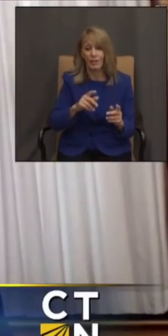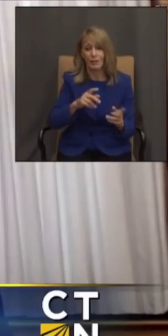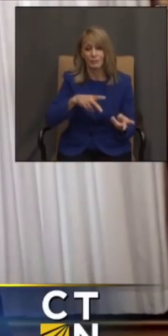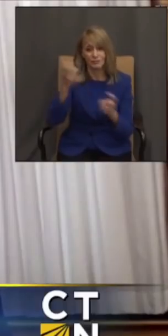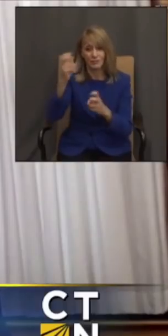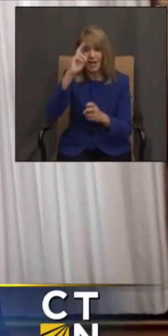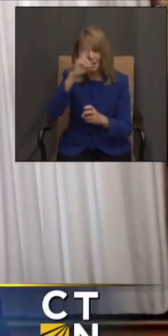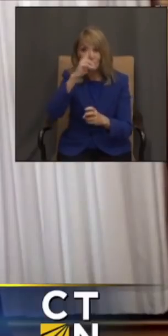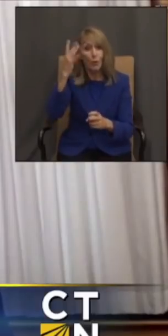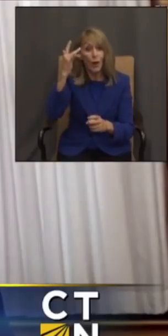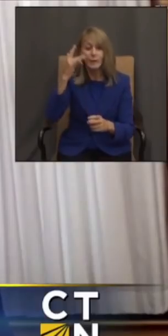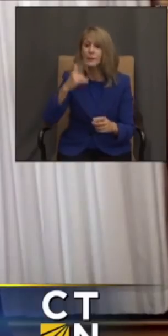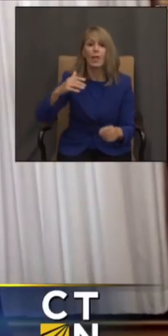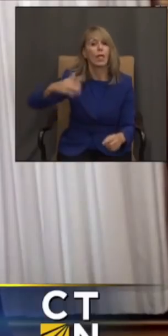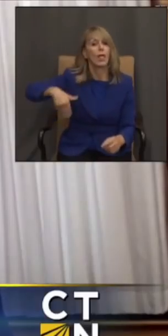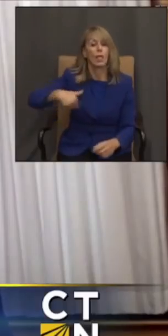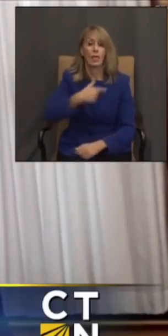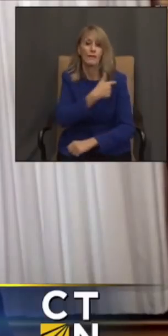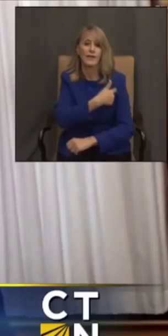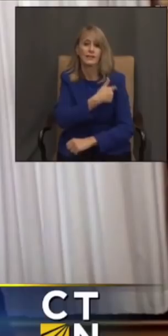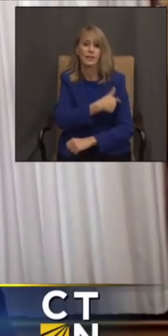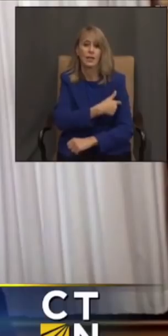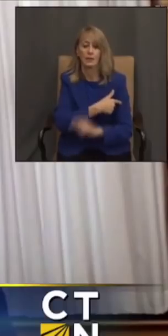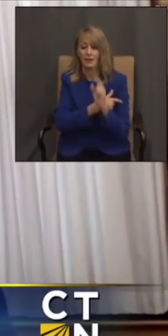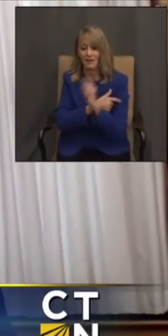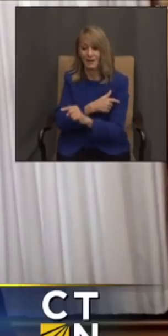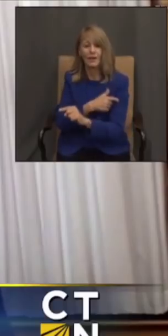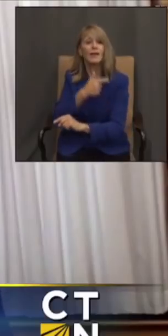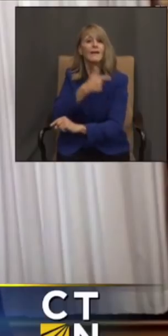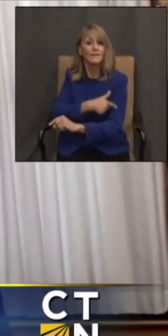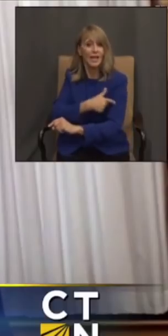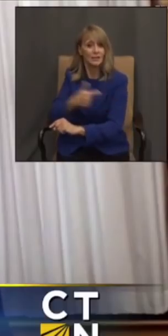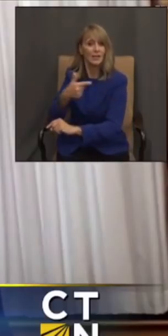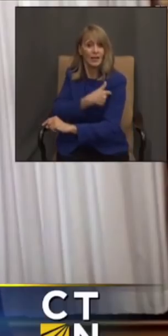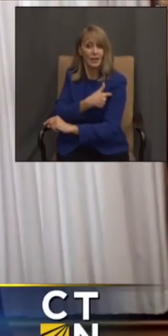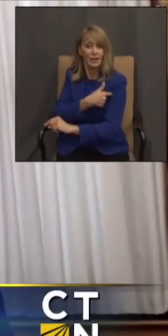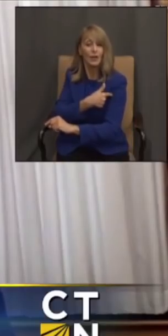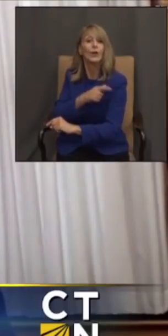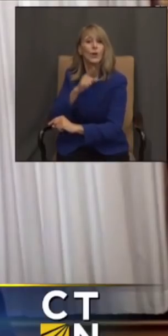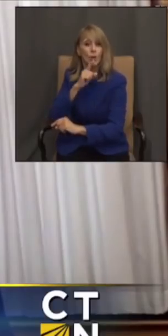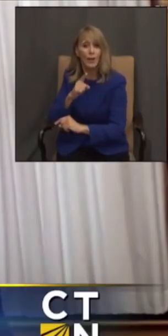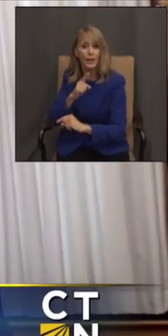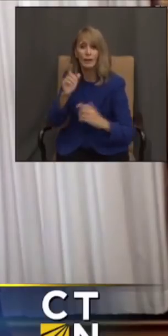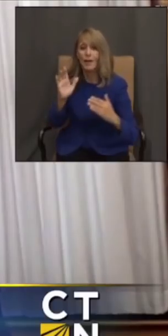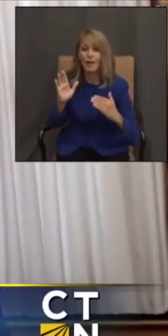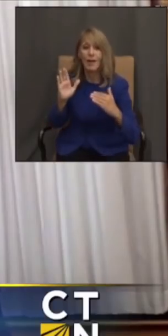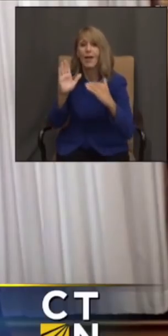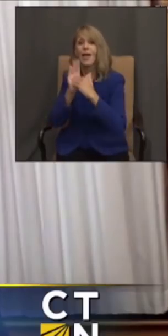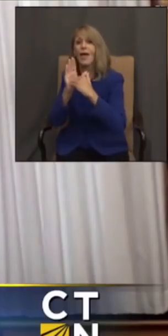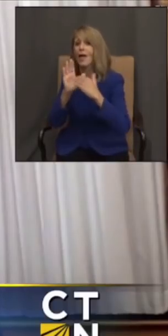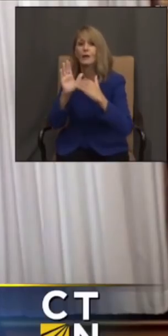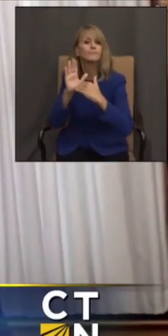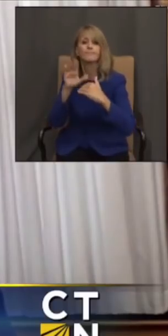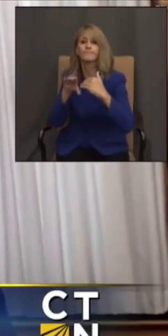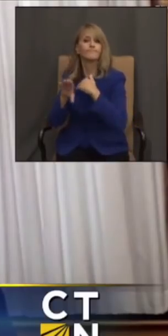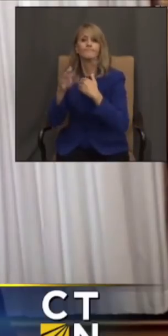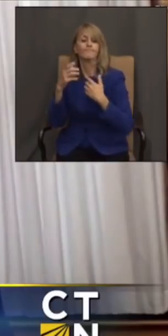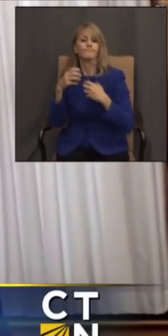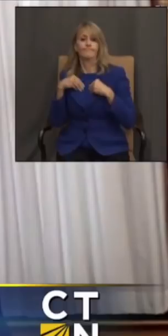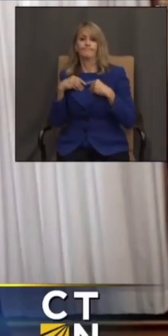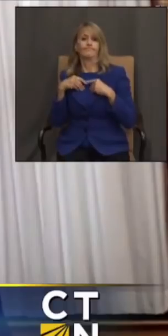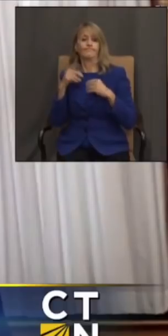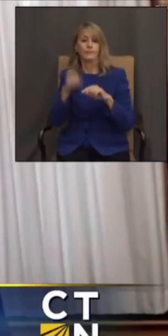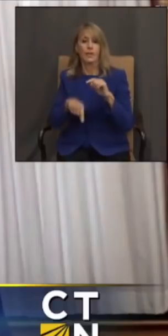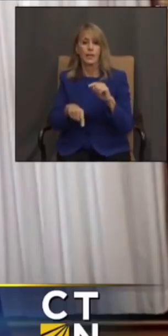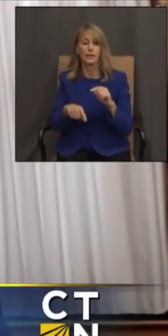not vaccinated. And these vaccines work against these variants very effectively. So if it's a topic you're concerned about,